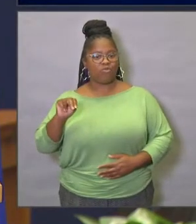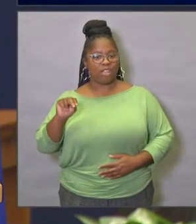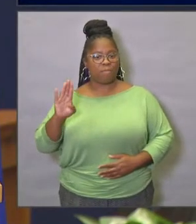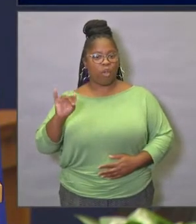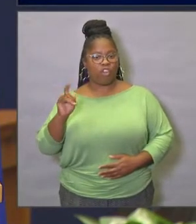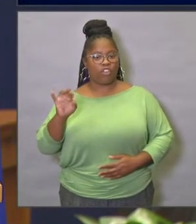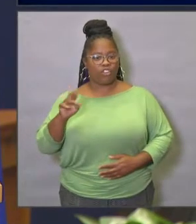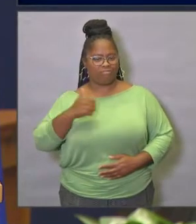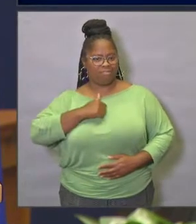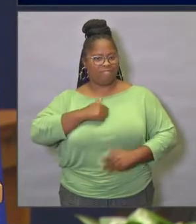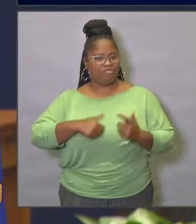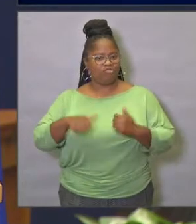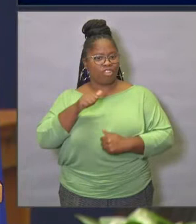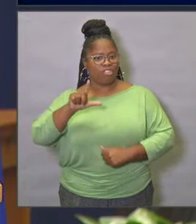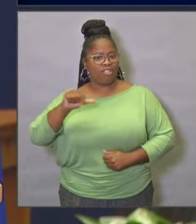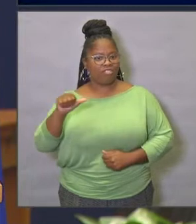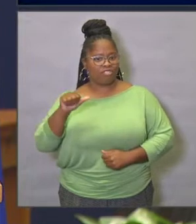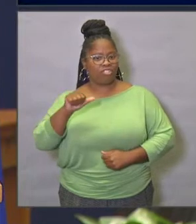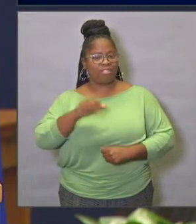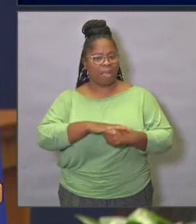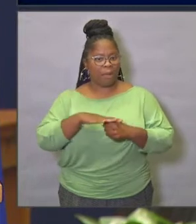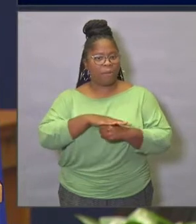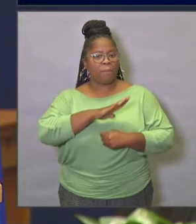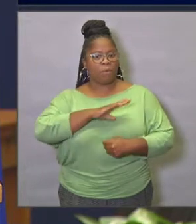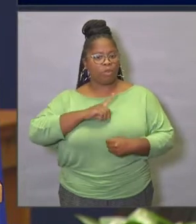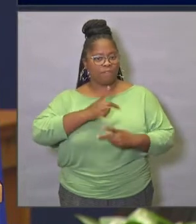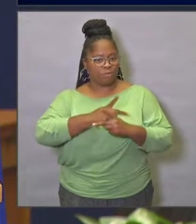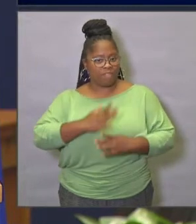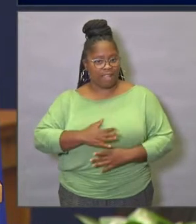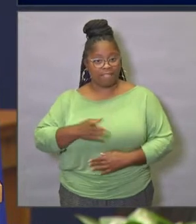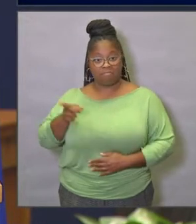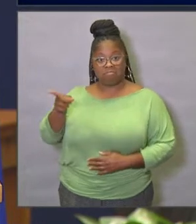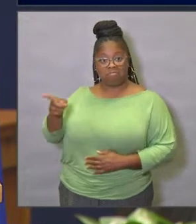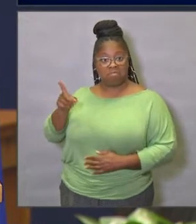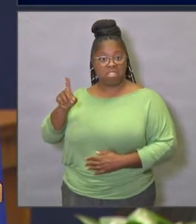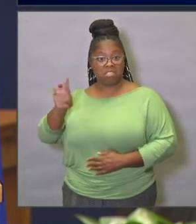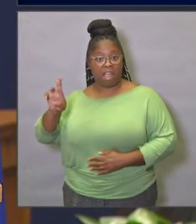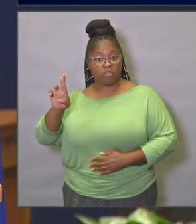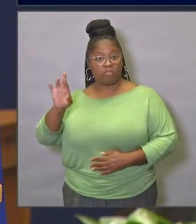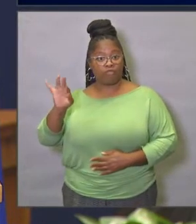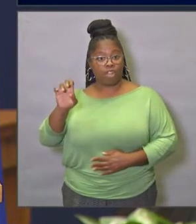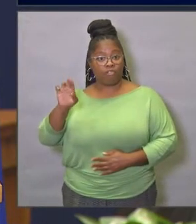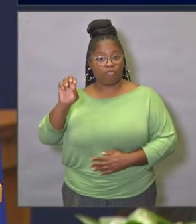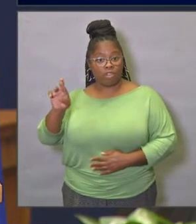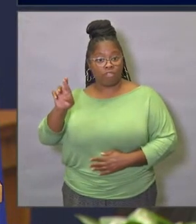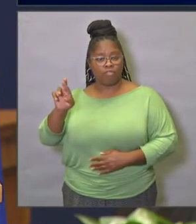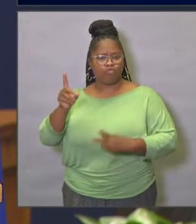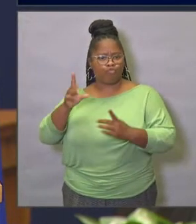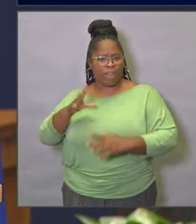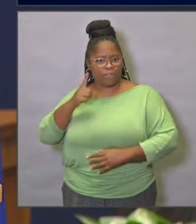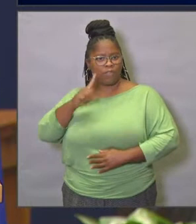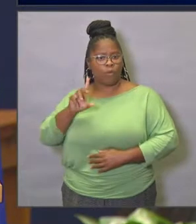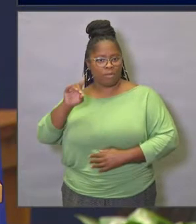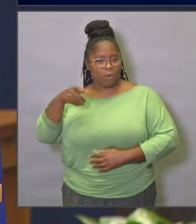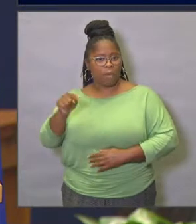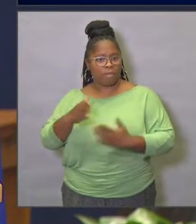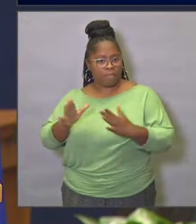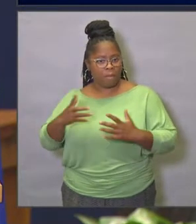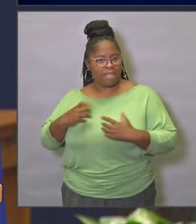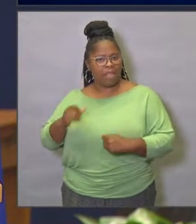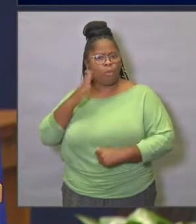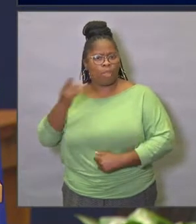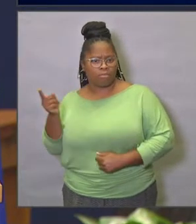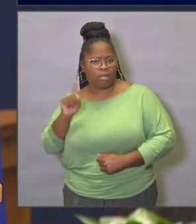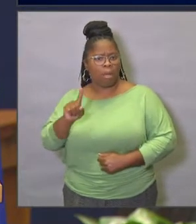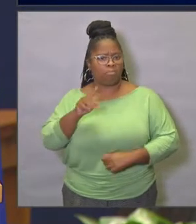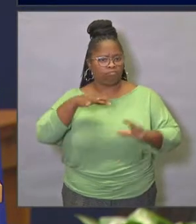Board of Supervisors. Dr. Barbara Ferrer, Director of the Department of Public Health, will provide an update on COVID-19 case counts and recent trends